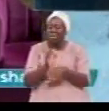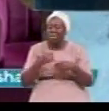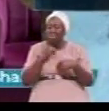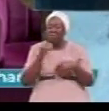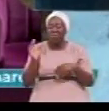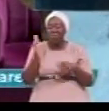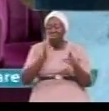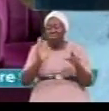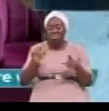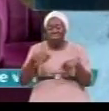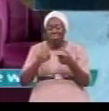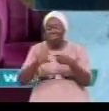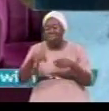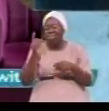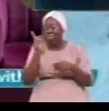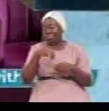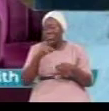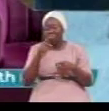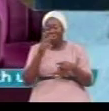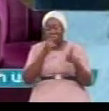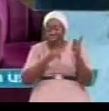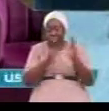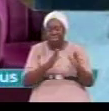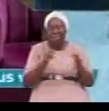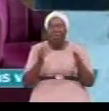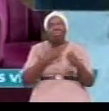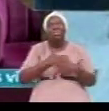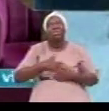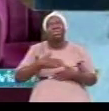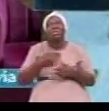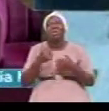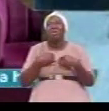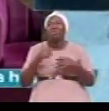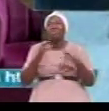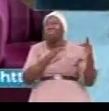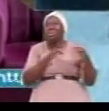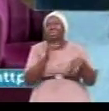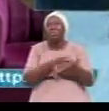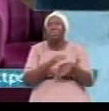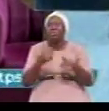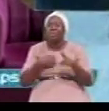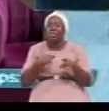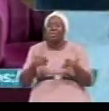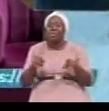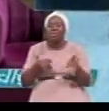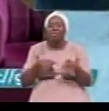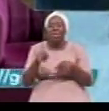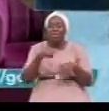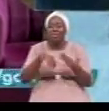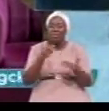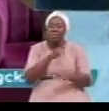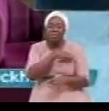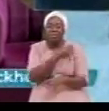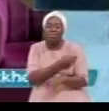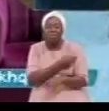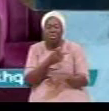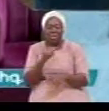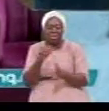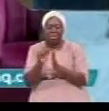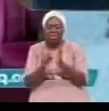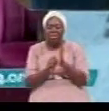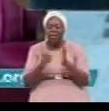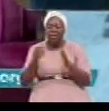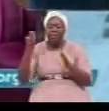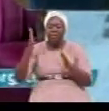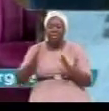false prophet. Please have mercy on me." And while in the hospital, my state overseer and his beloved wife